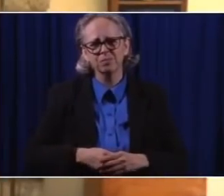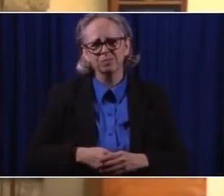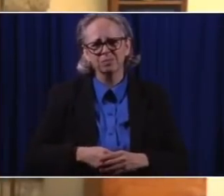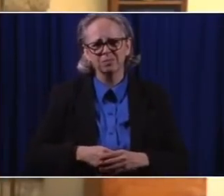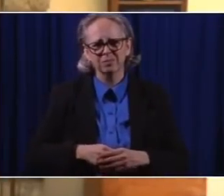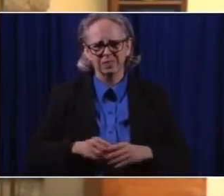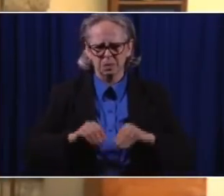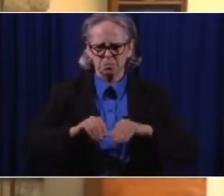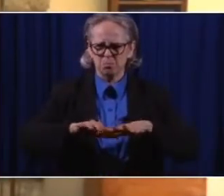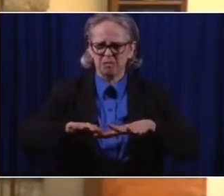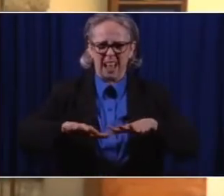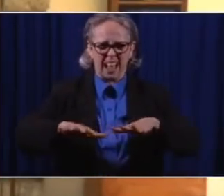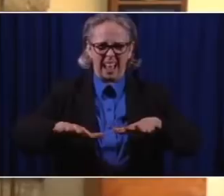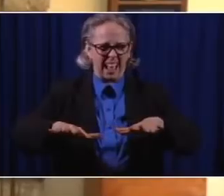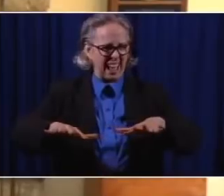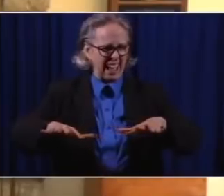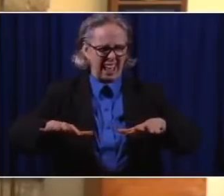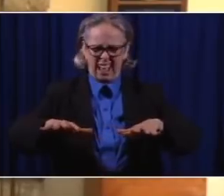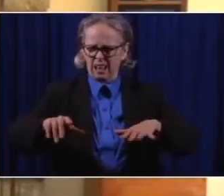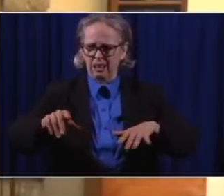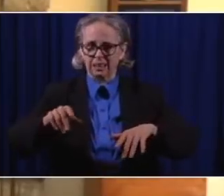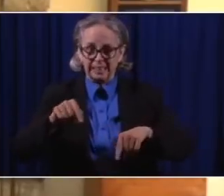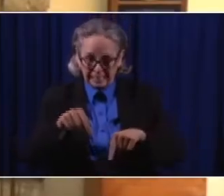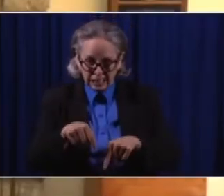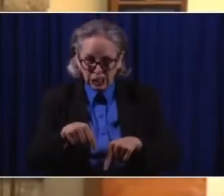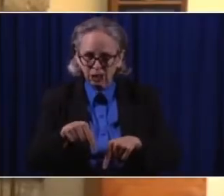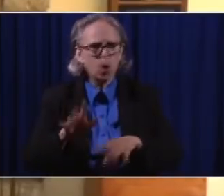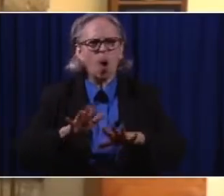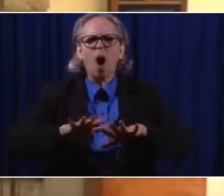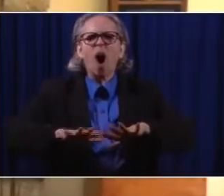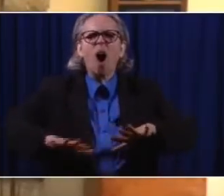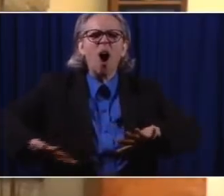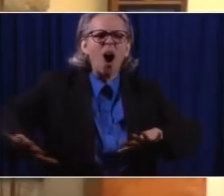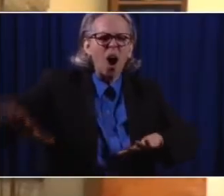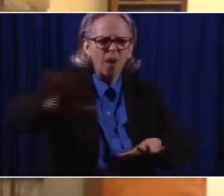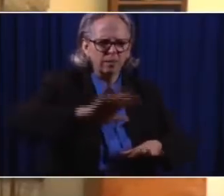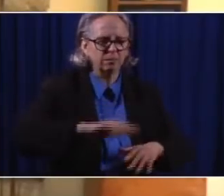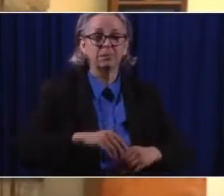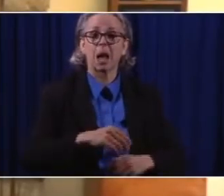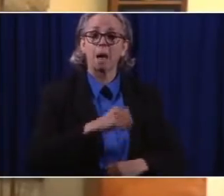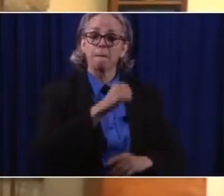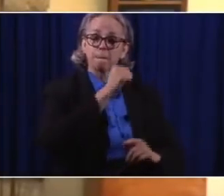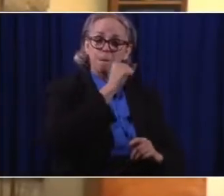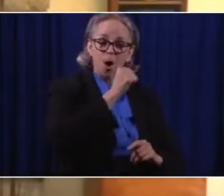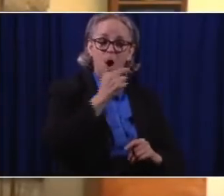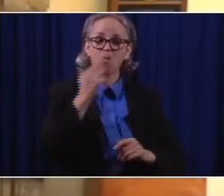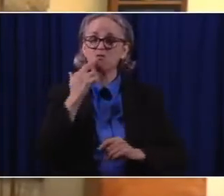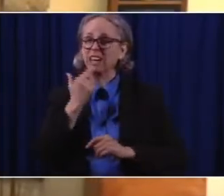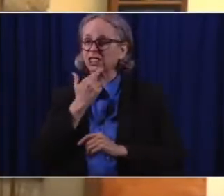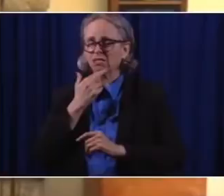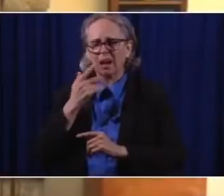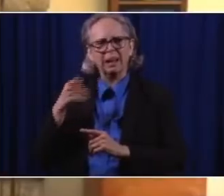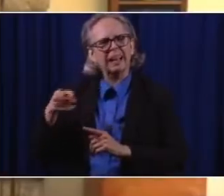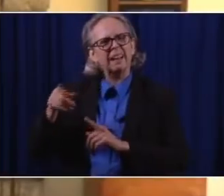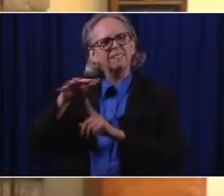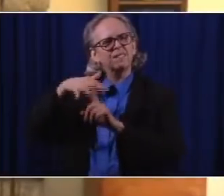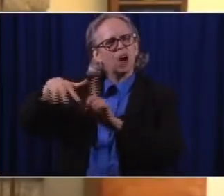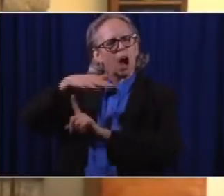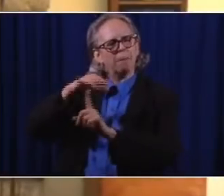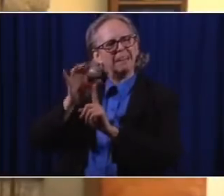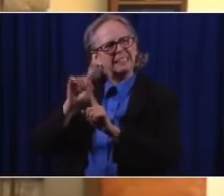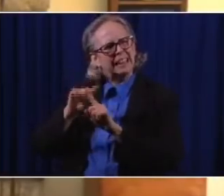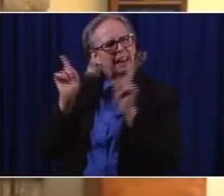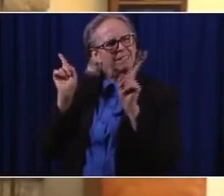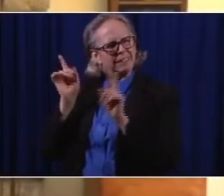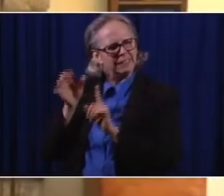But when you look at a bar and you look at a restaurant, there is a reason that other states, I mean, we are not